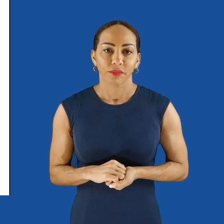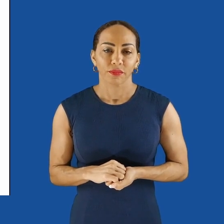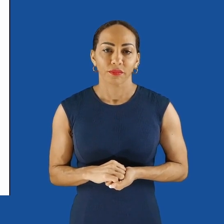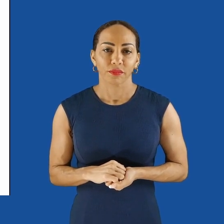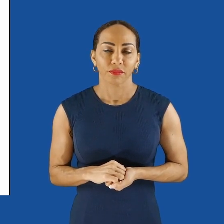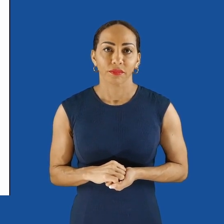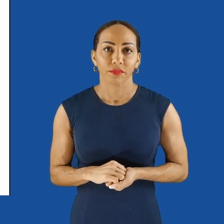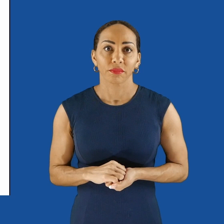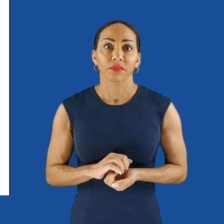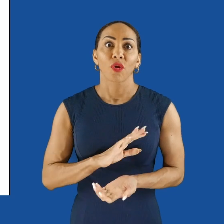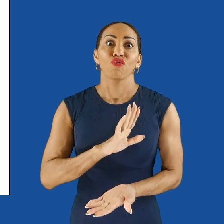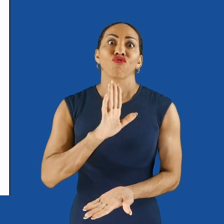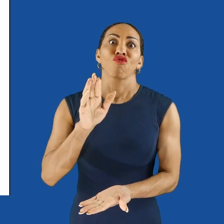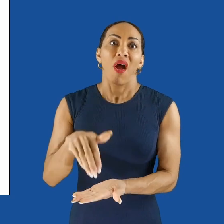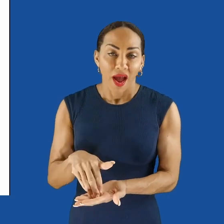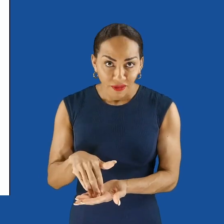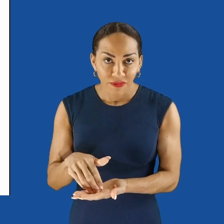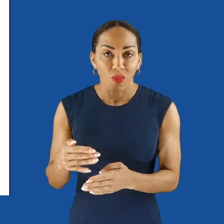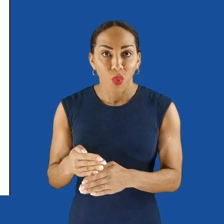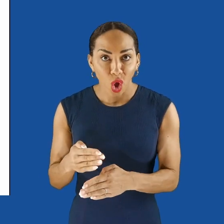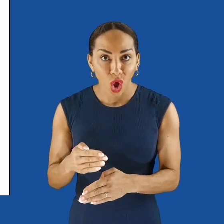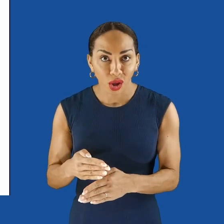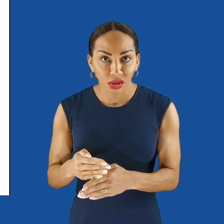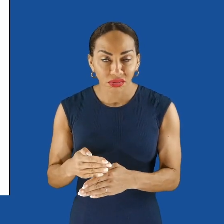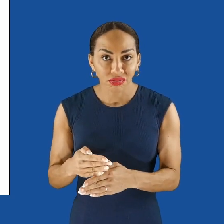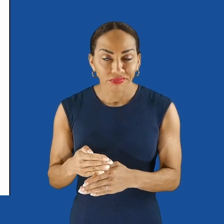So by the time I get to work,